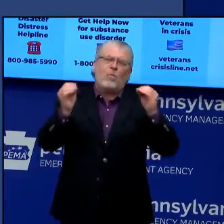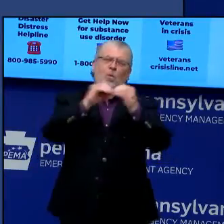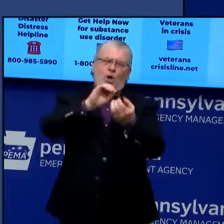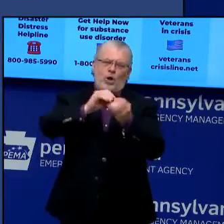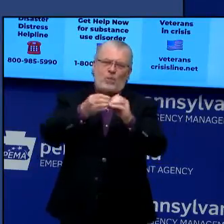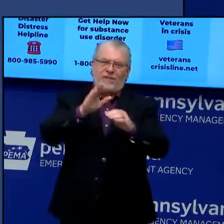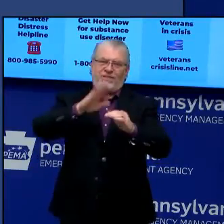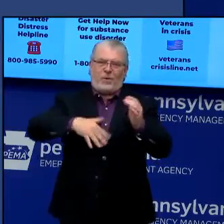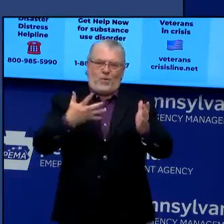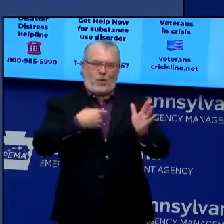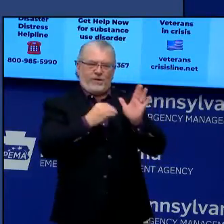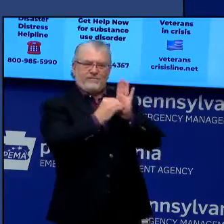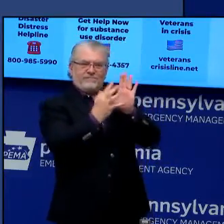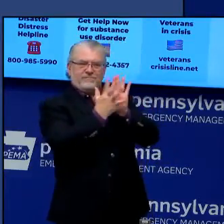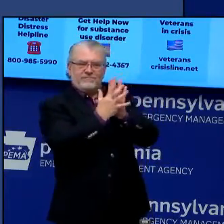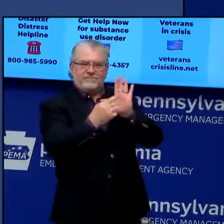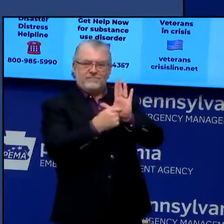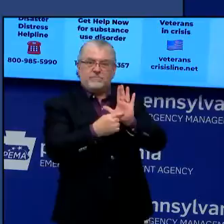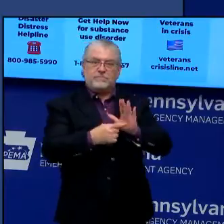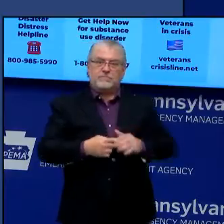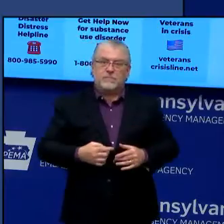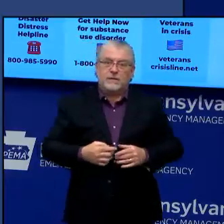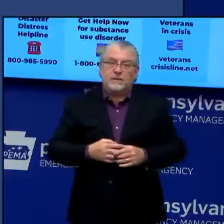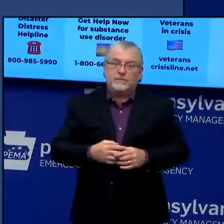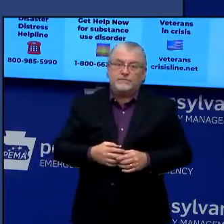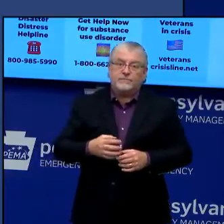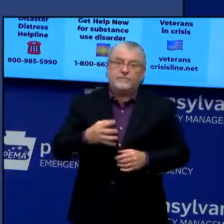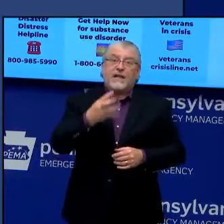rate right now is almost four